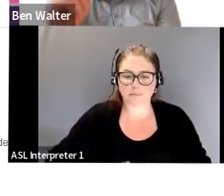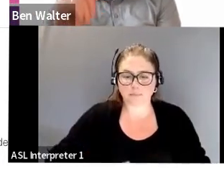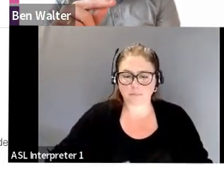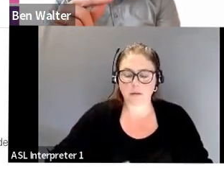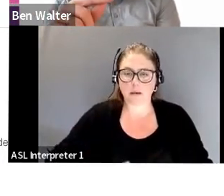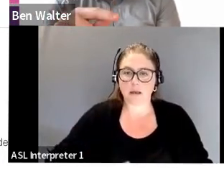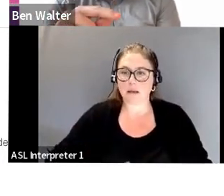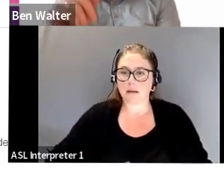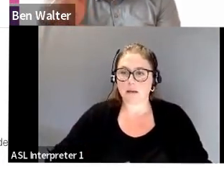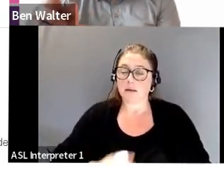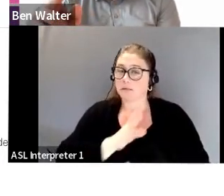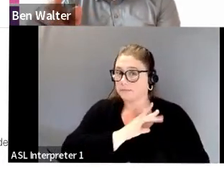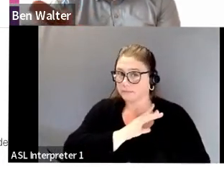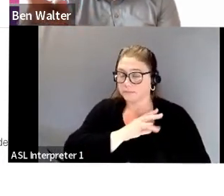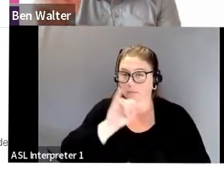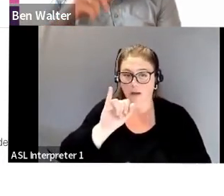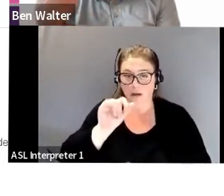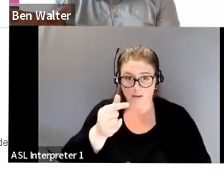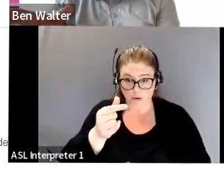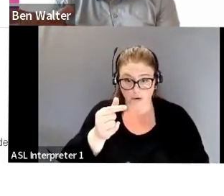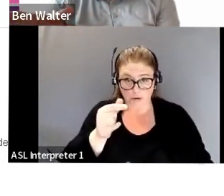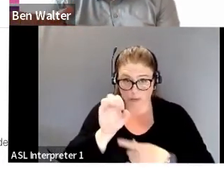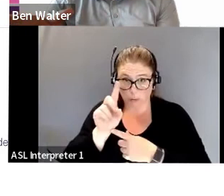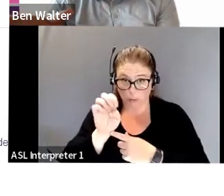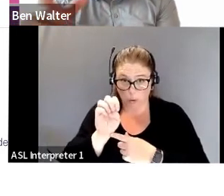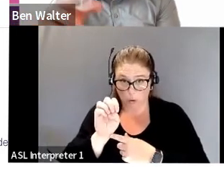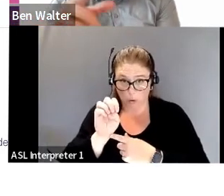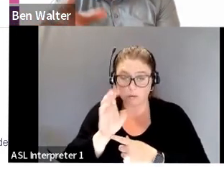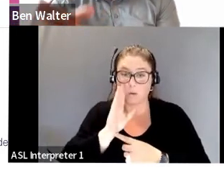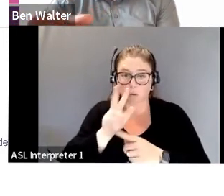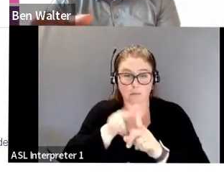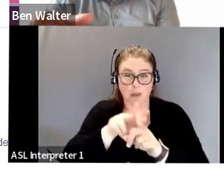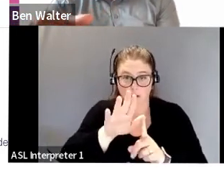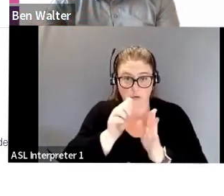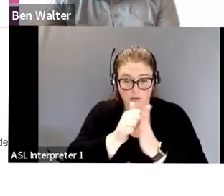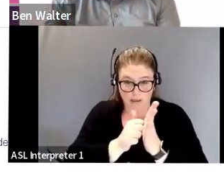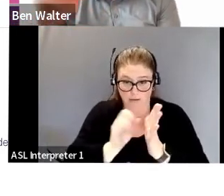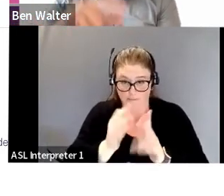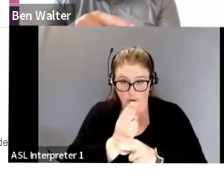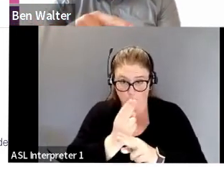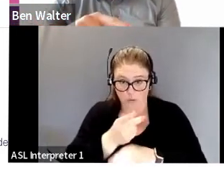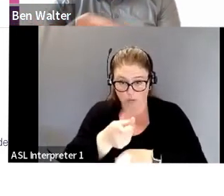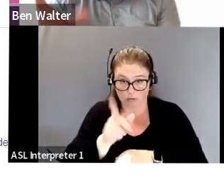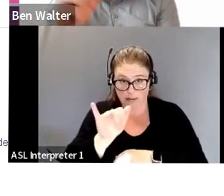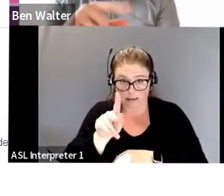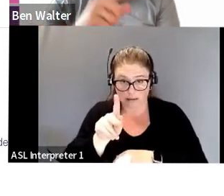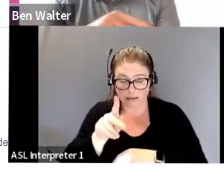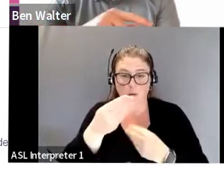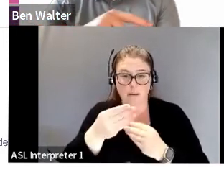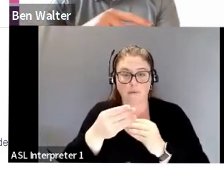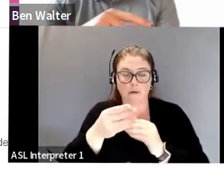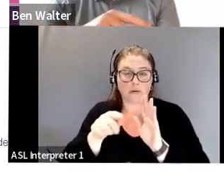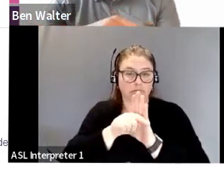thing is the Innovation Guelph X code, which will automatically be applied to your account if you use the link we shared, will get you a discount. So it'll actually get you